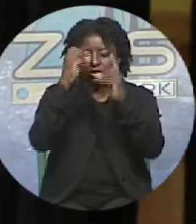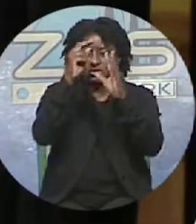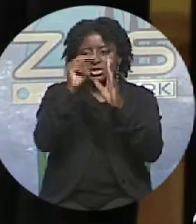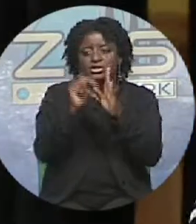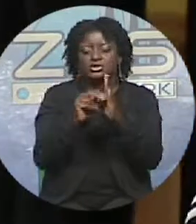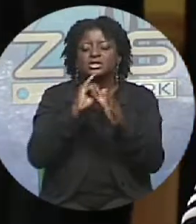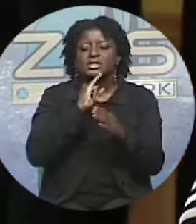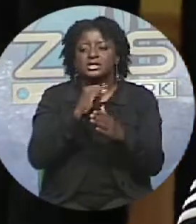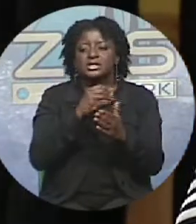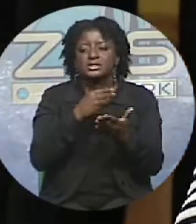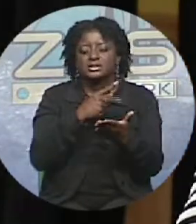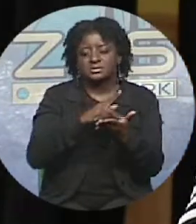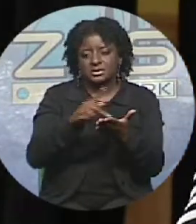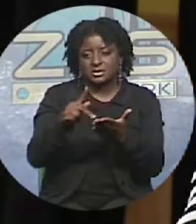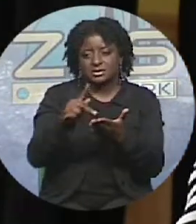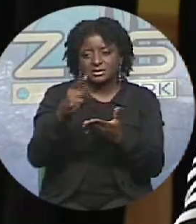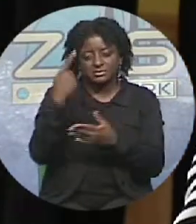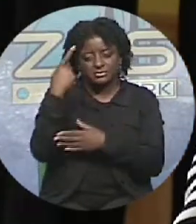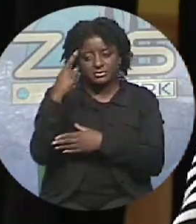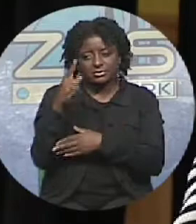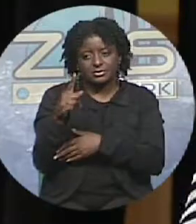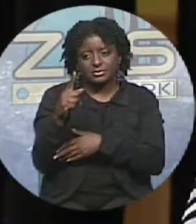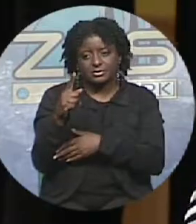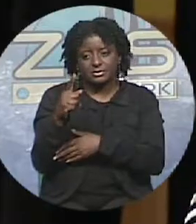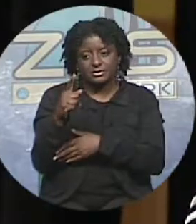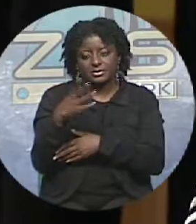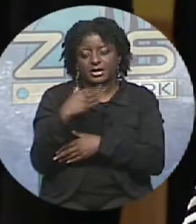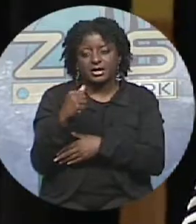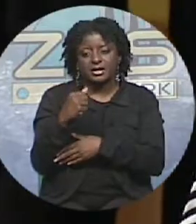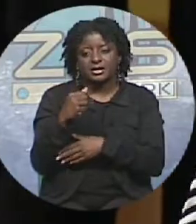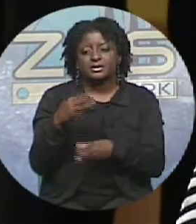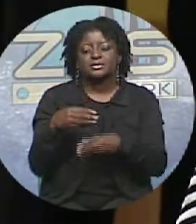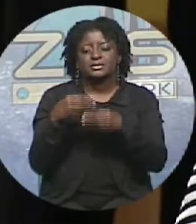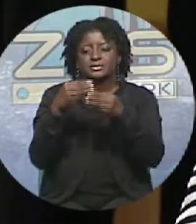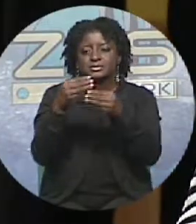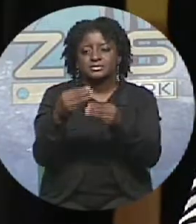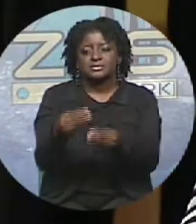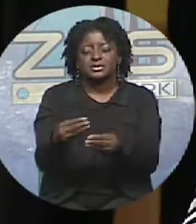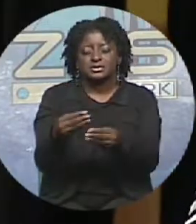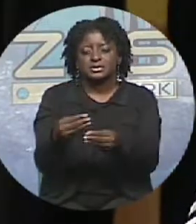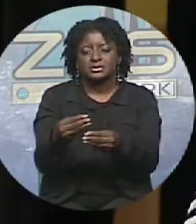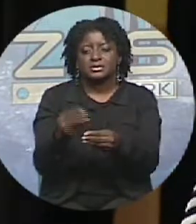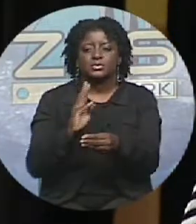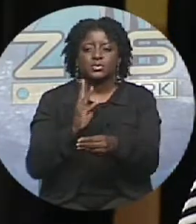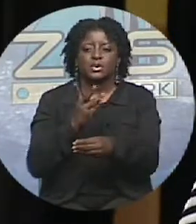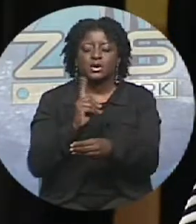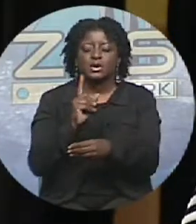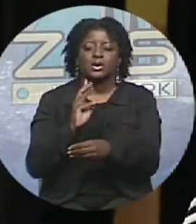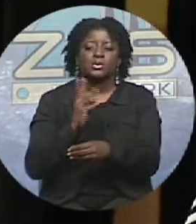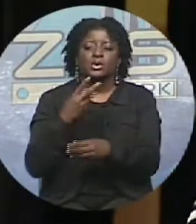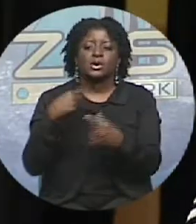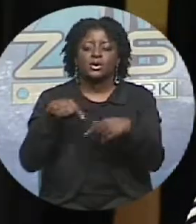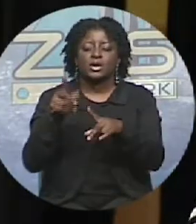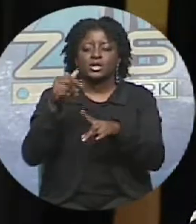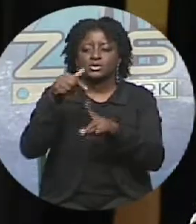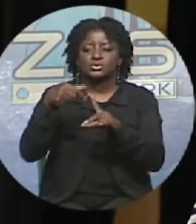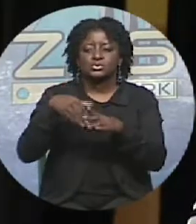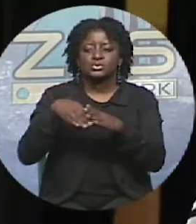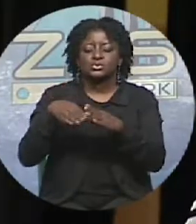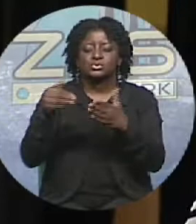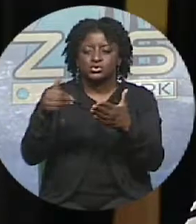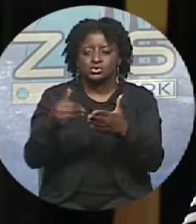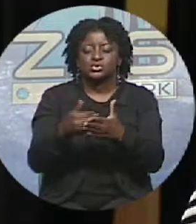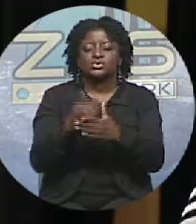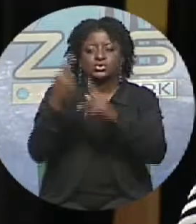financed and it is put forth where we are now going into our new goals of the Sustainable